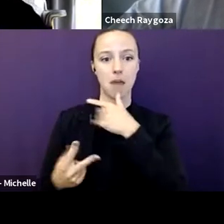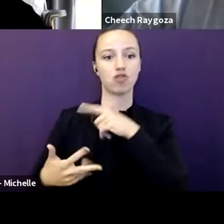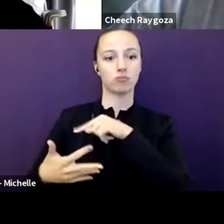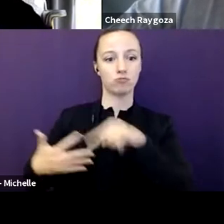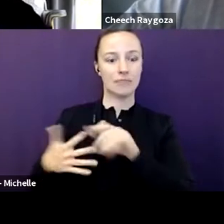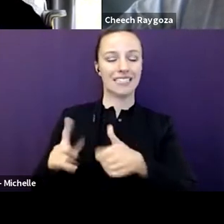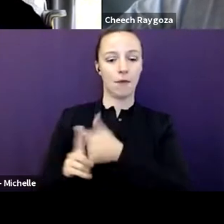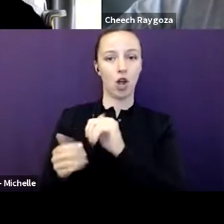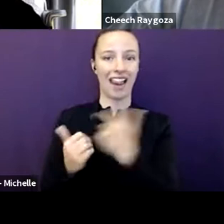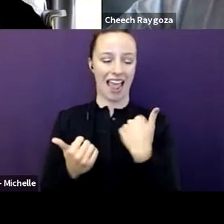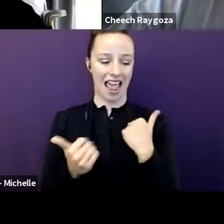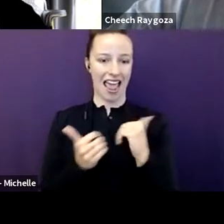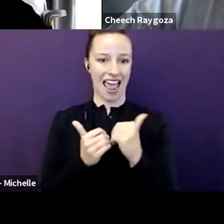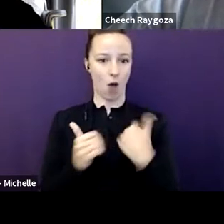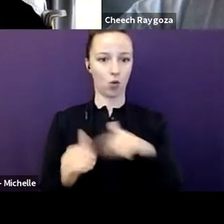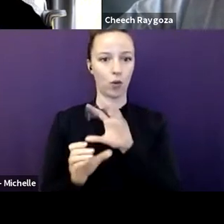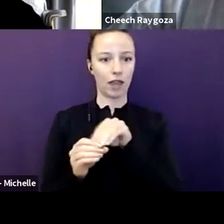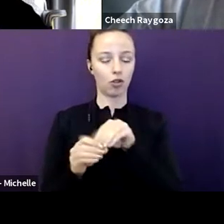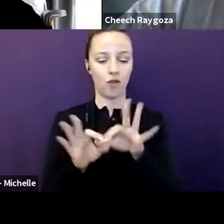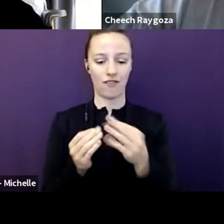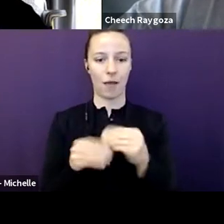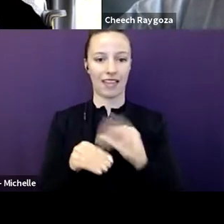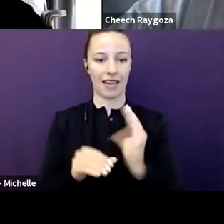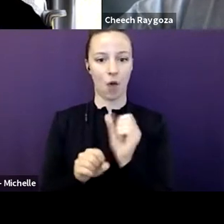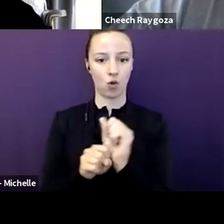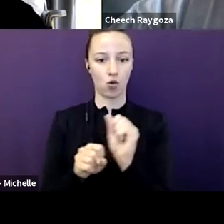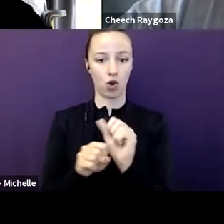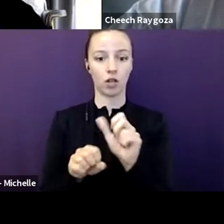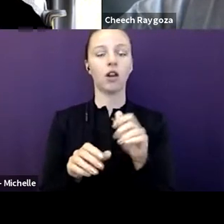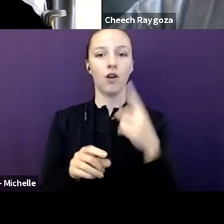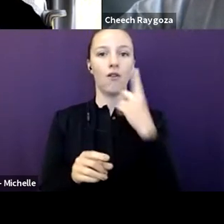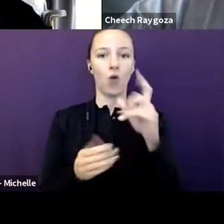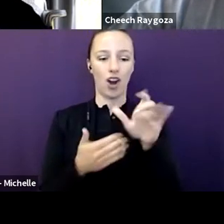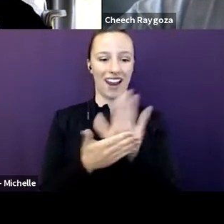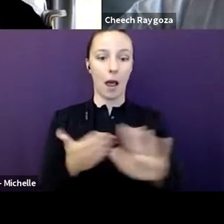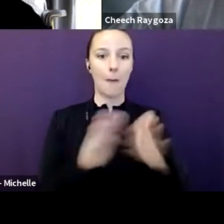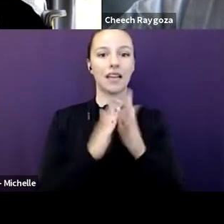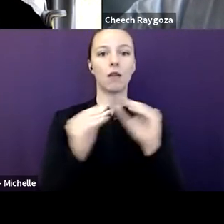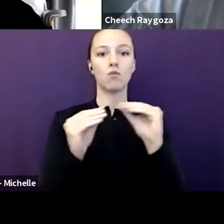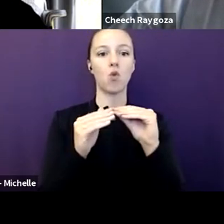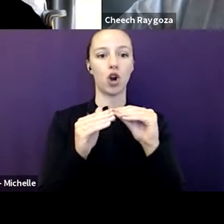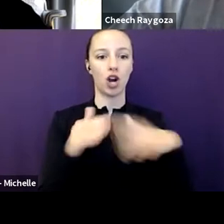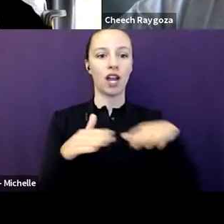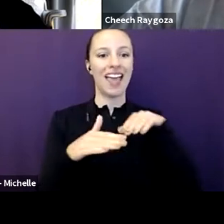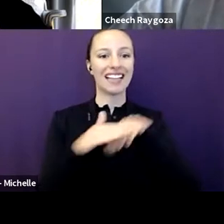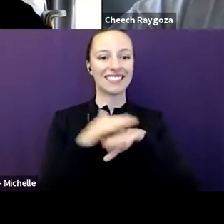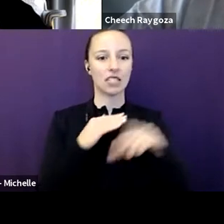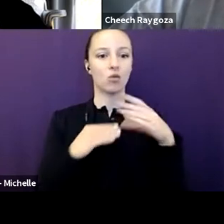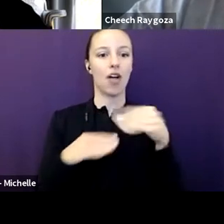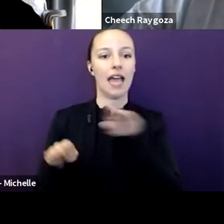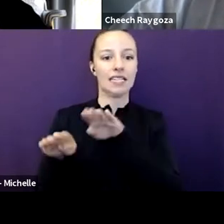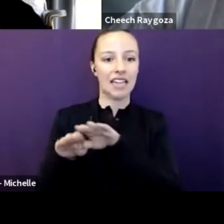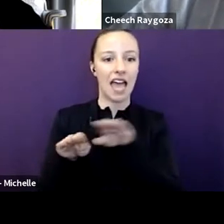How can we include family in our work to make higher education more accessible and equitable?